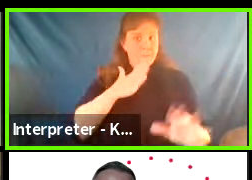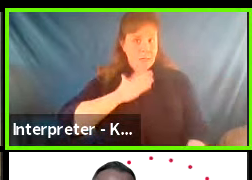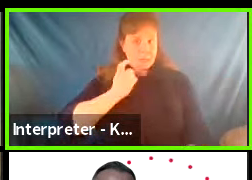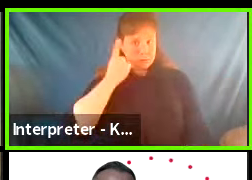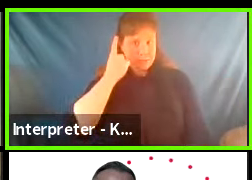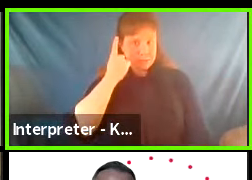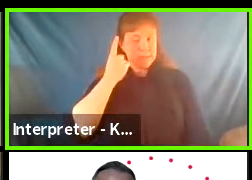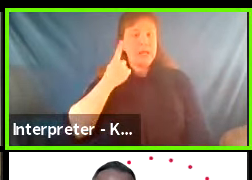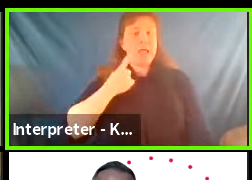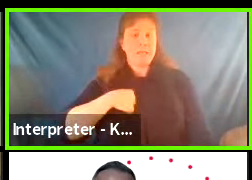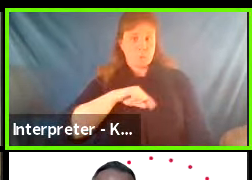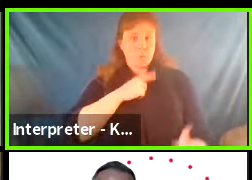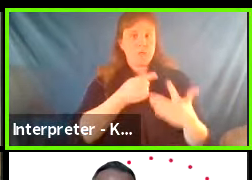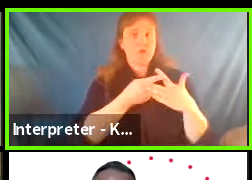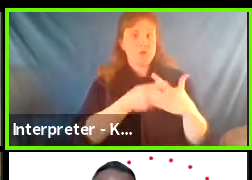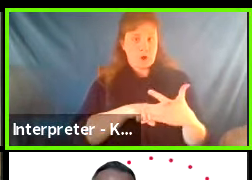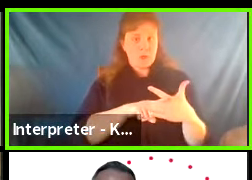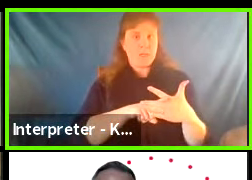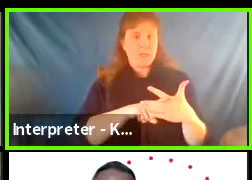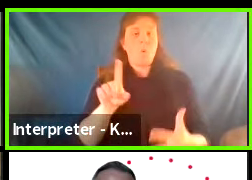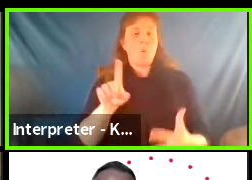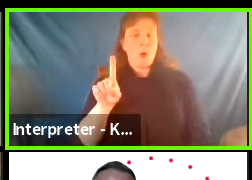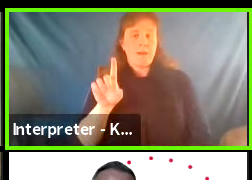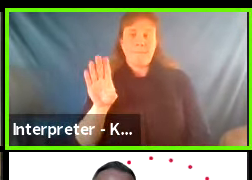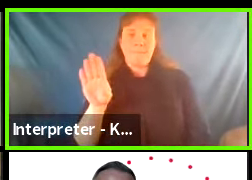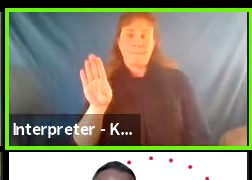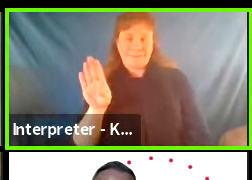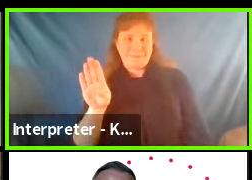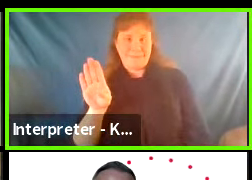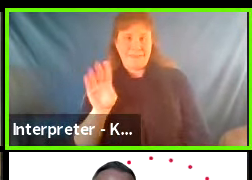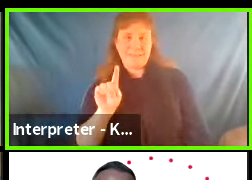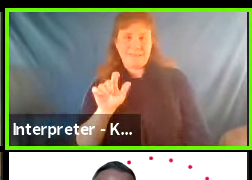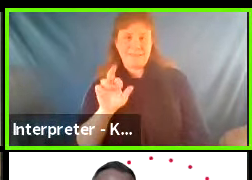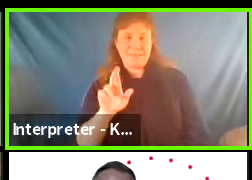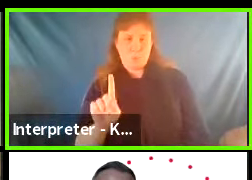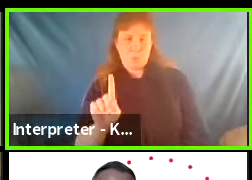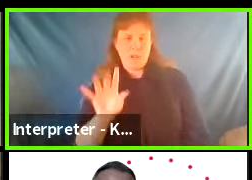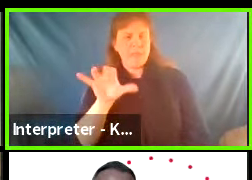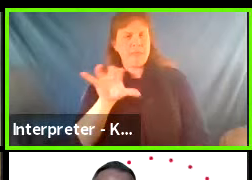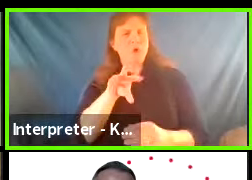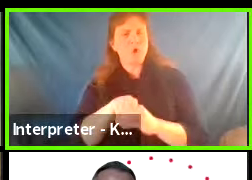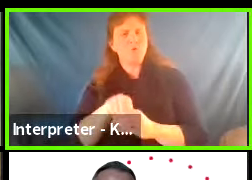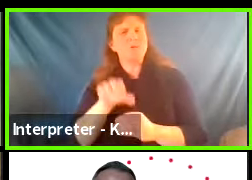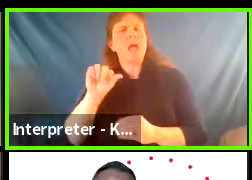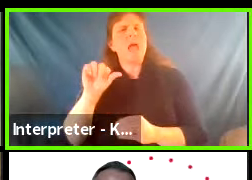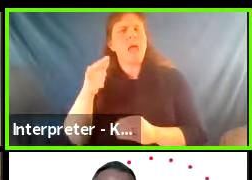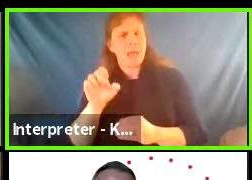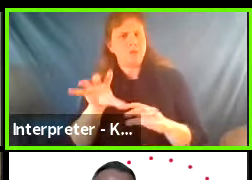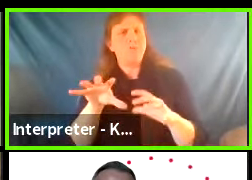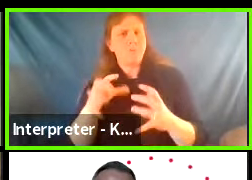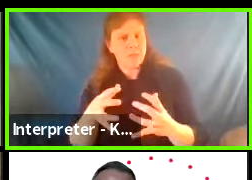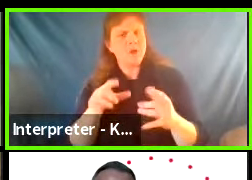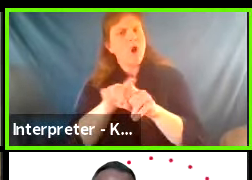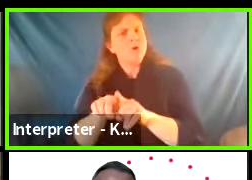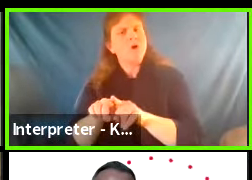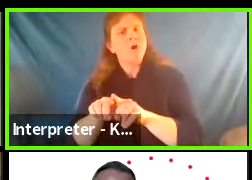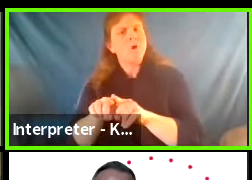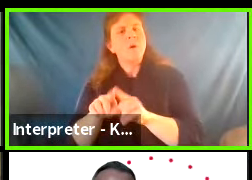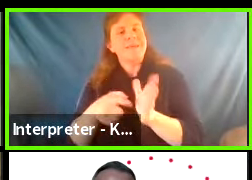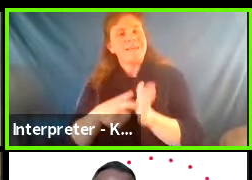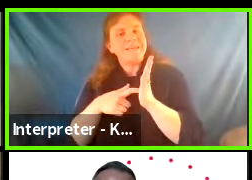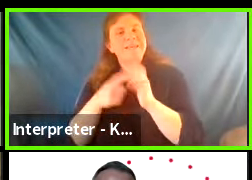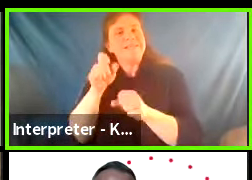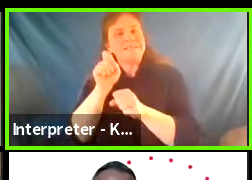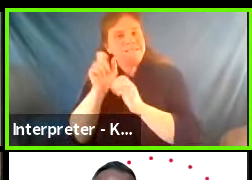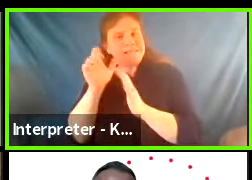1B tier 1, which includes not just the age-based, but some of the essential worker categories. But then that would be